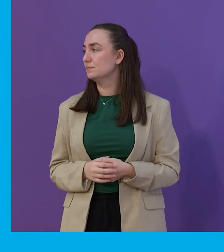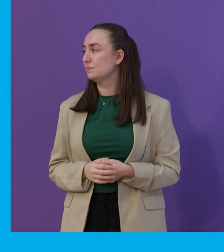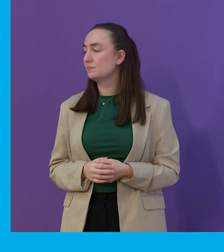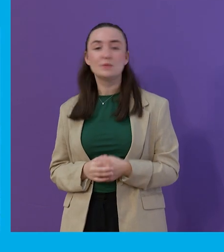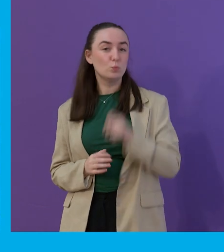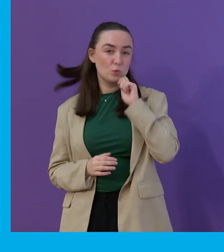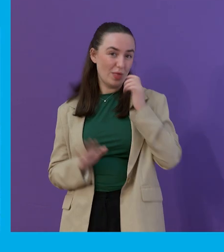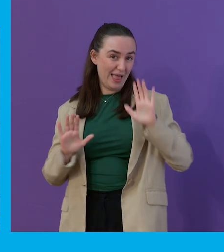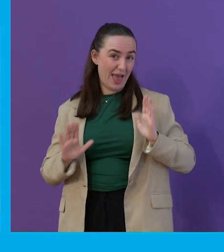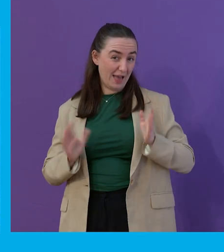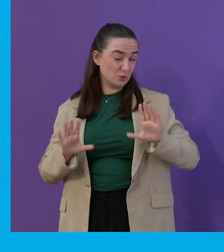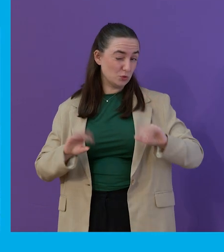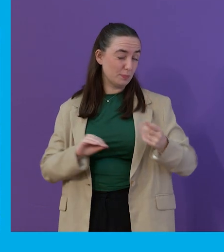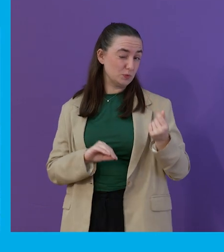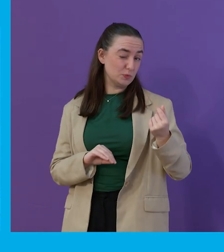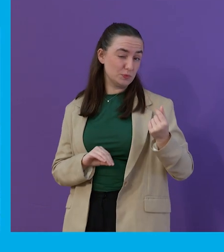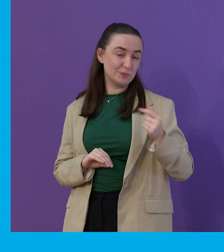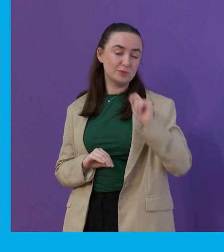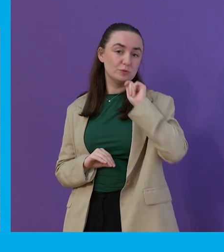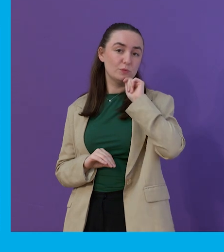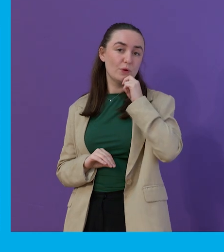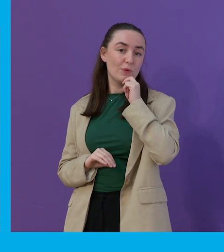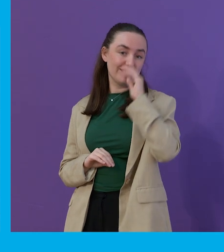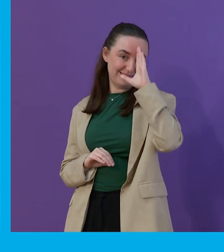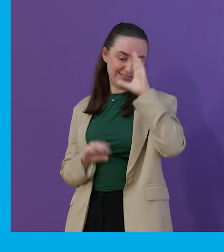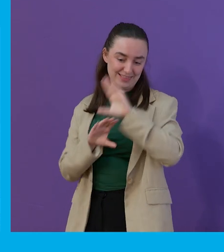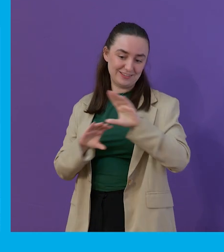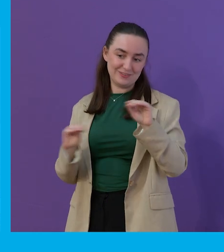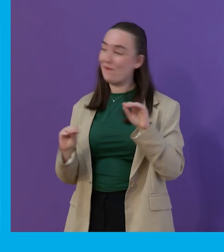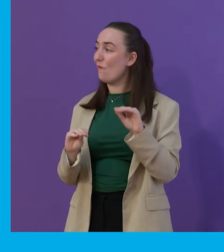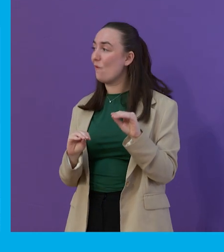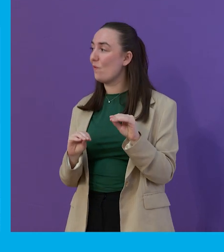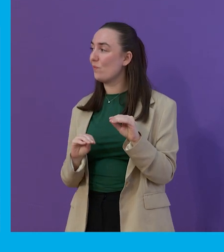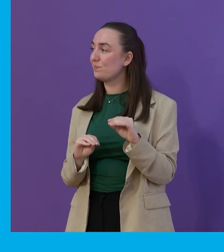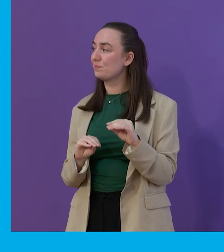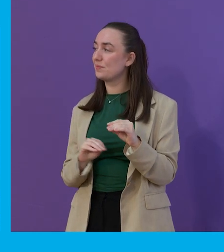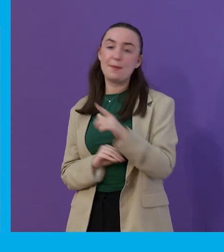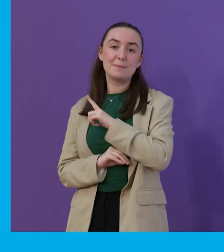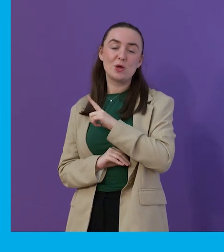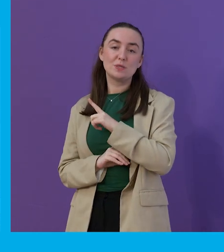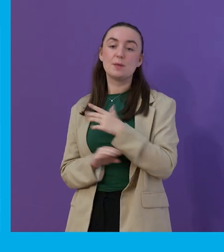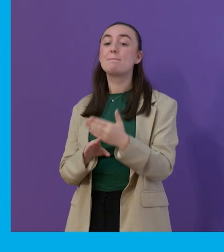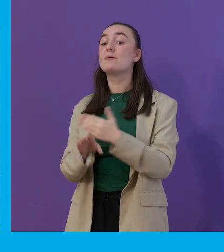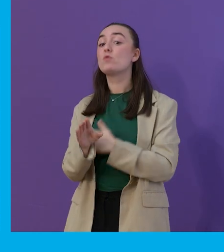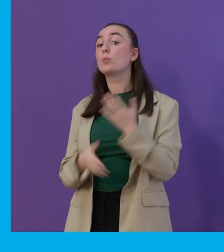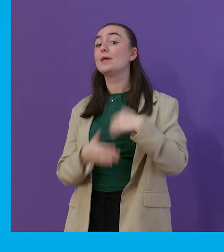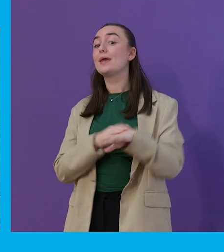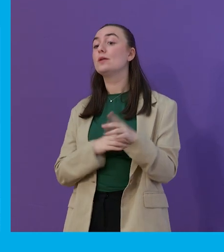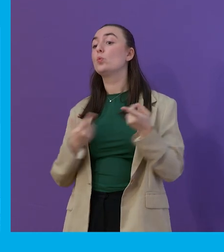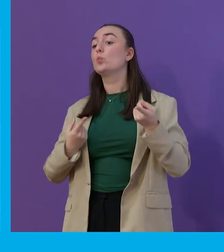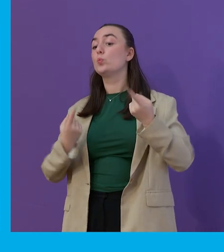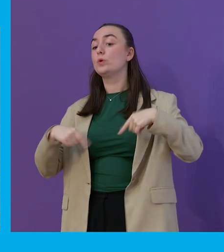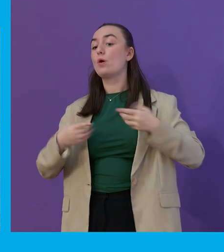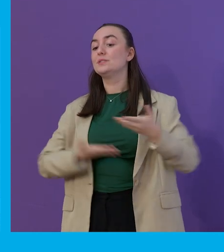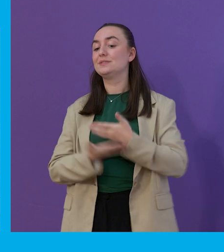we're going to have to wrap, and I'm just going to cue you up because this is something we didn't discuss behind the curtain before we came in, but you're all going to